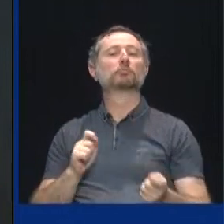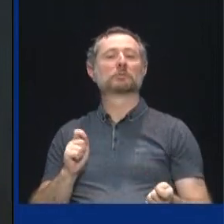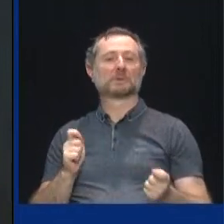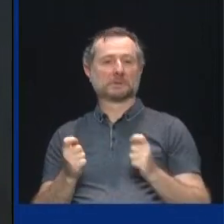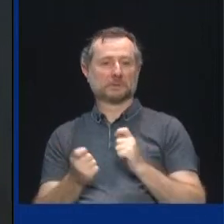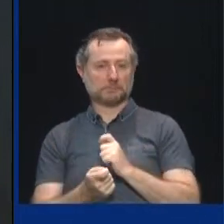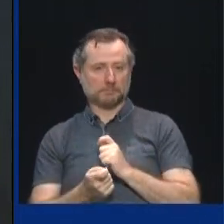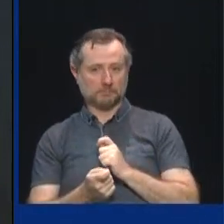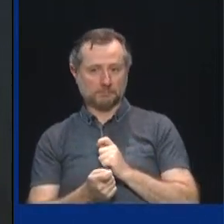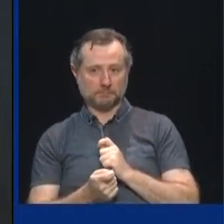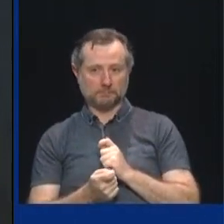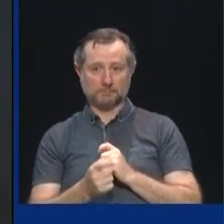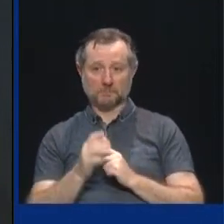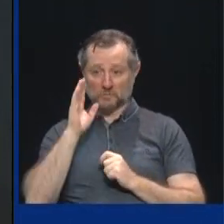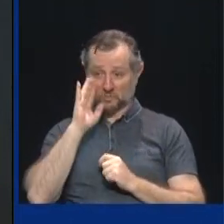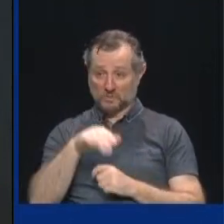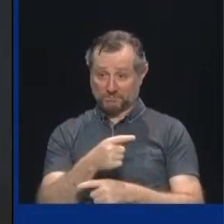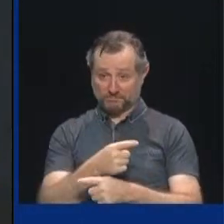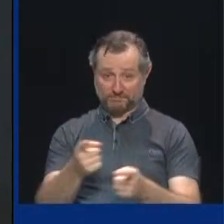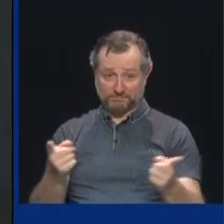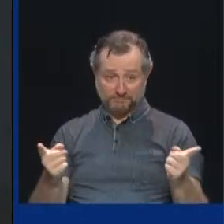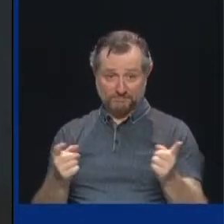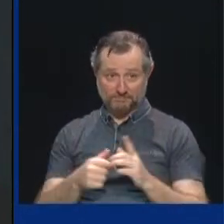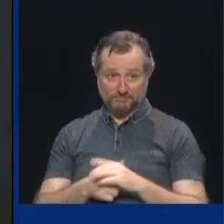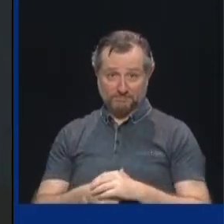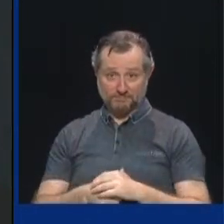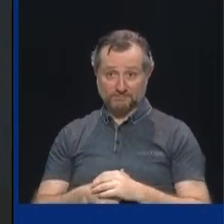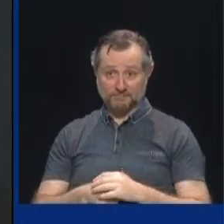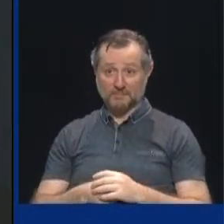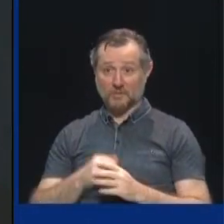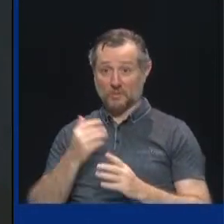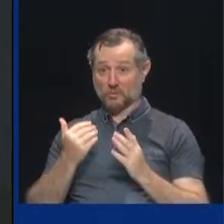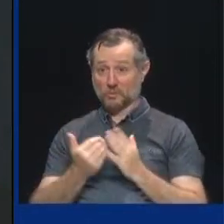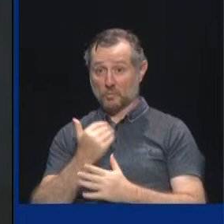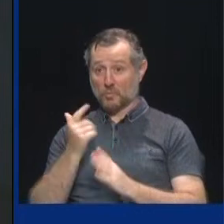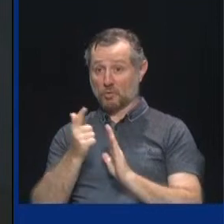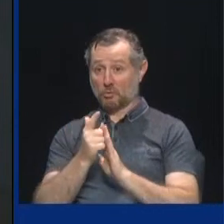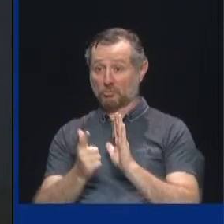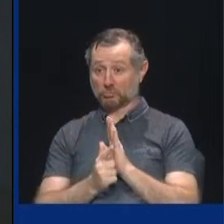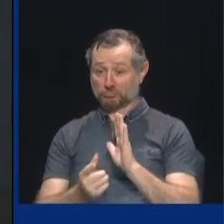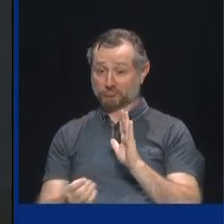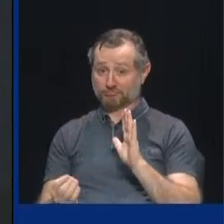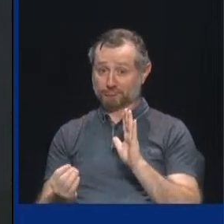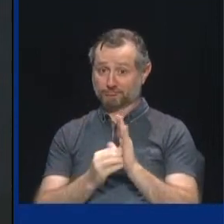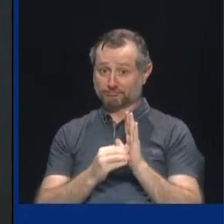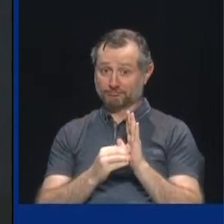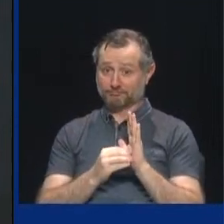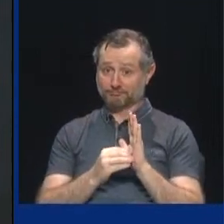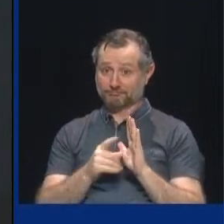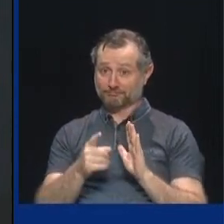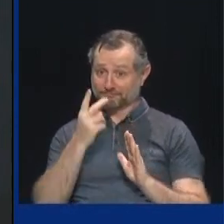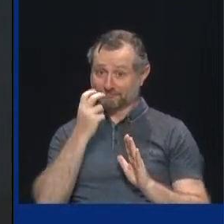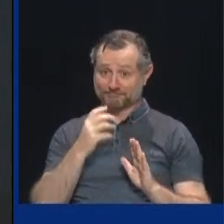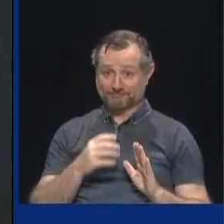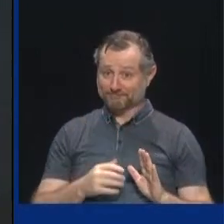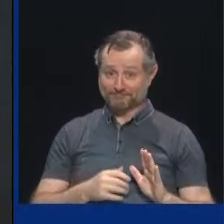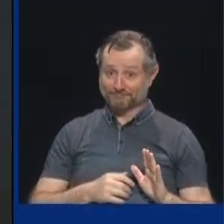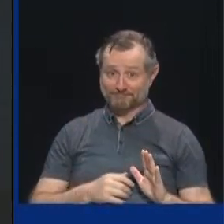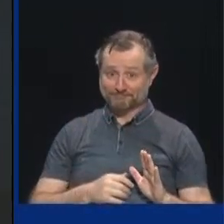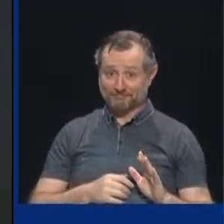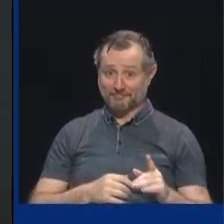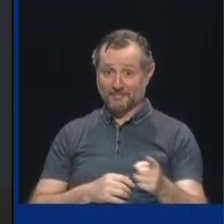You're aware of that? You're aware of the new legislation? Yeah, I don't think you are. The